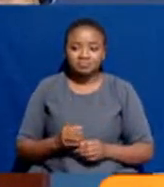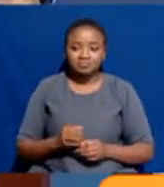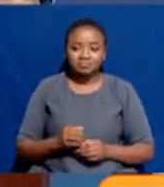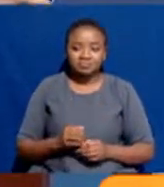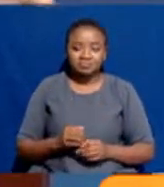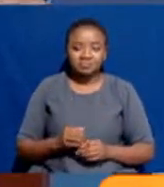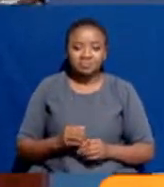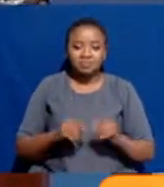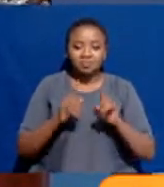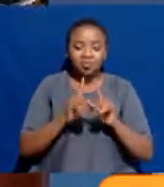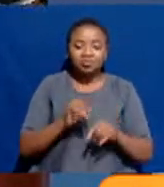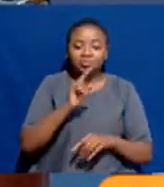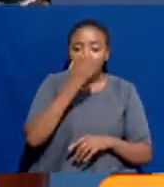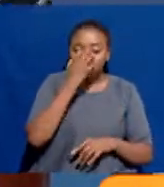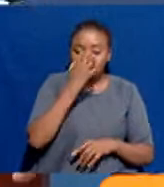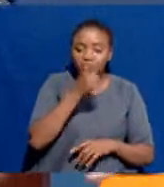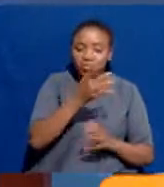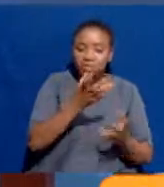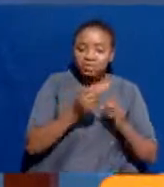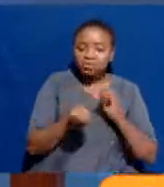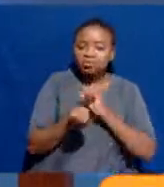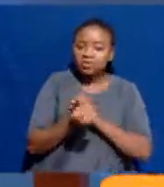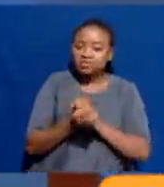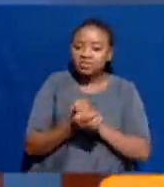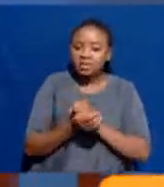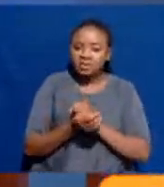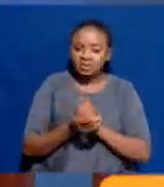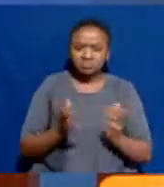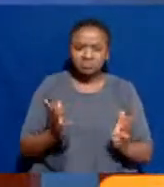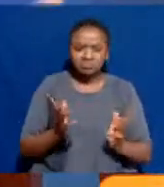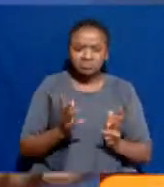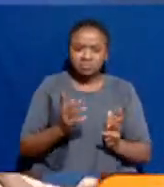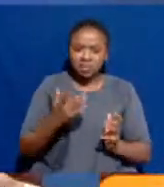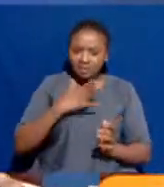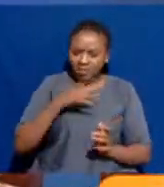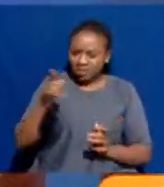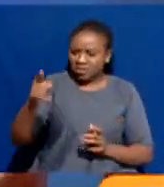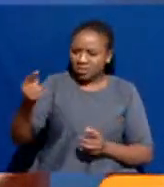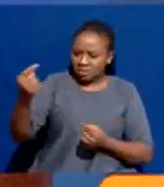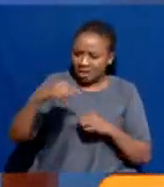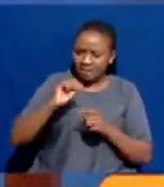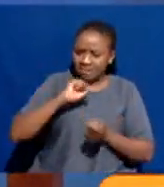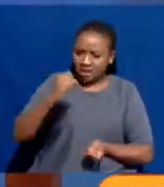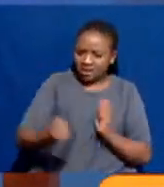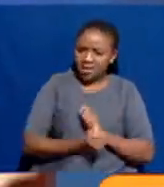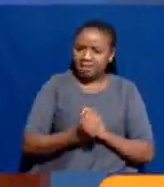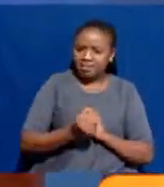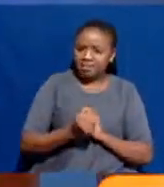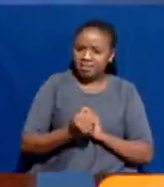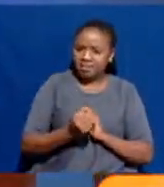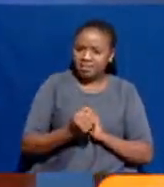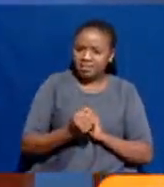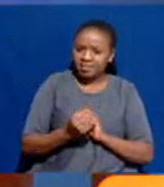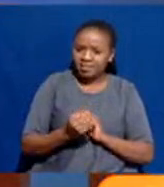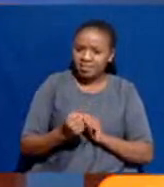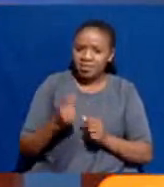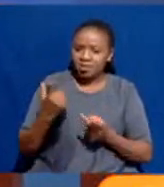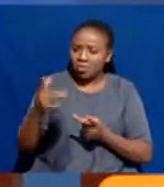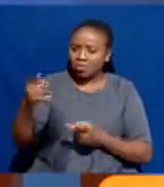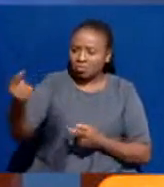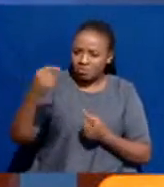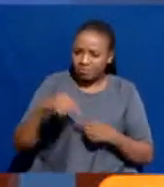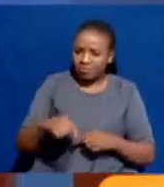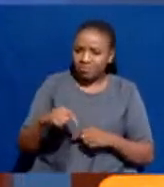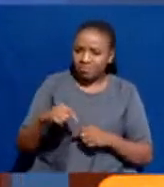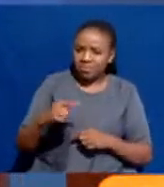the families of the victims, because they want to know, because the president is supposedly all-knowing, why was he forgiving people who murdered